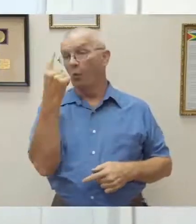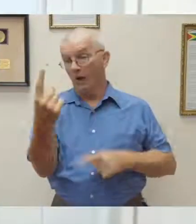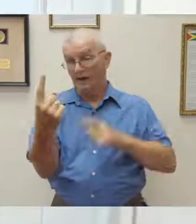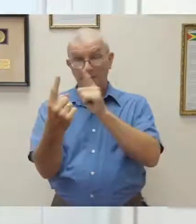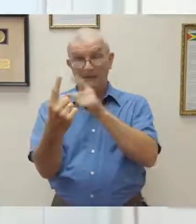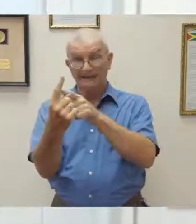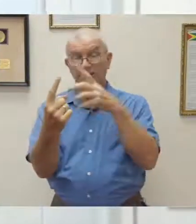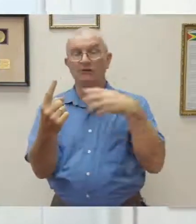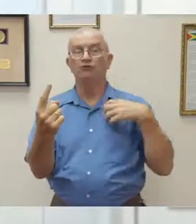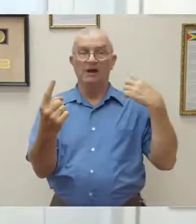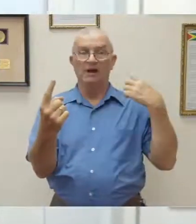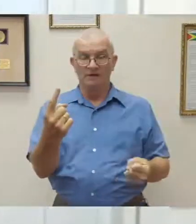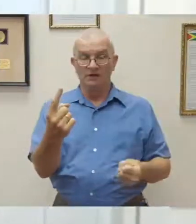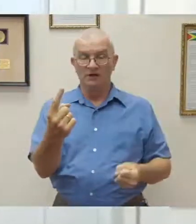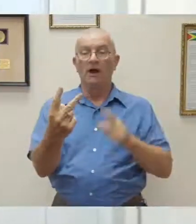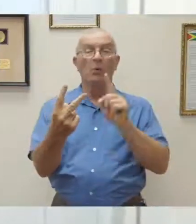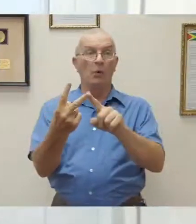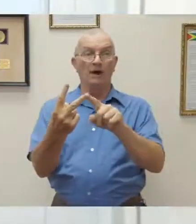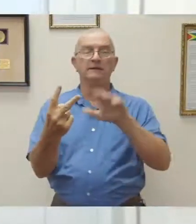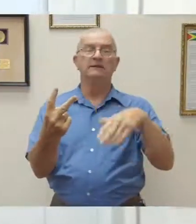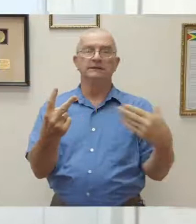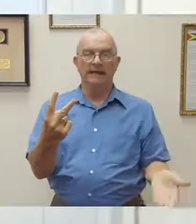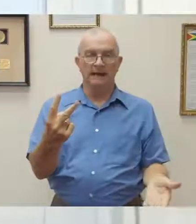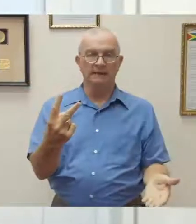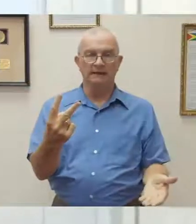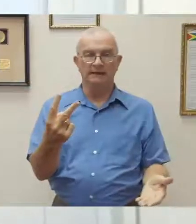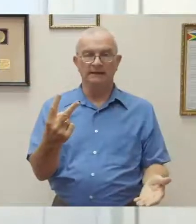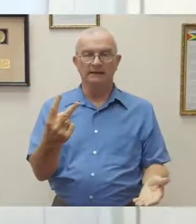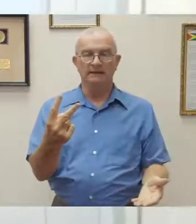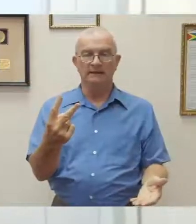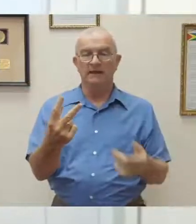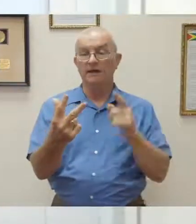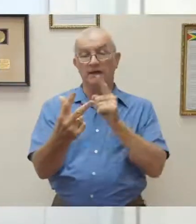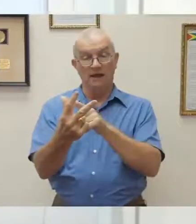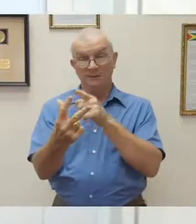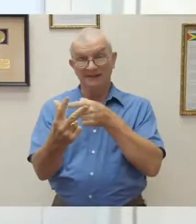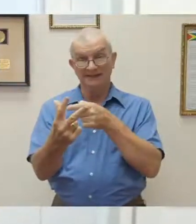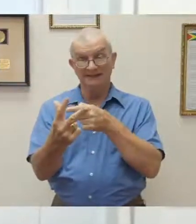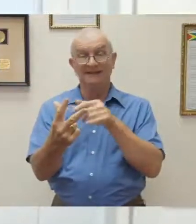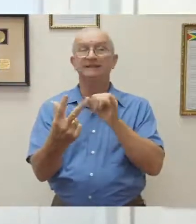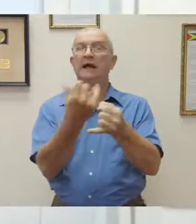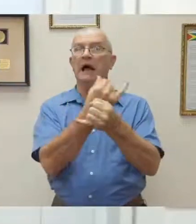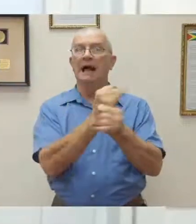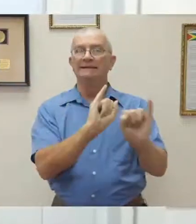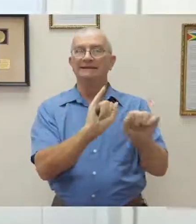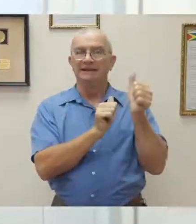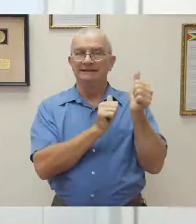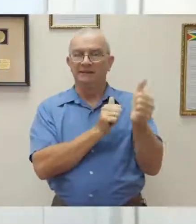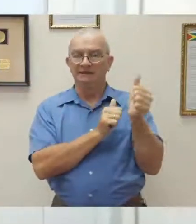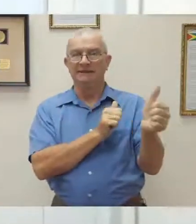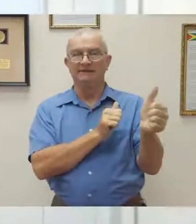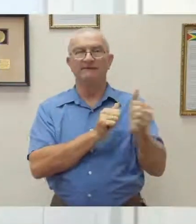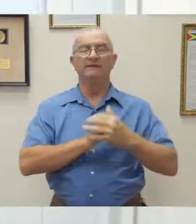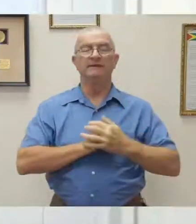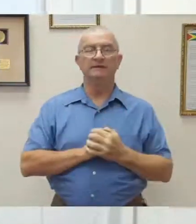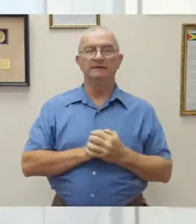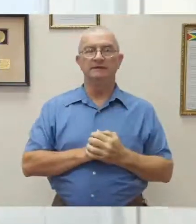patient has recovered and 1 patient has died. The other patient is in institutional